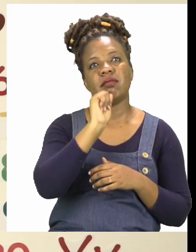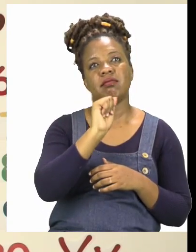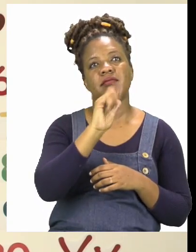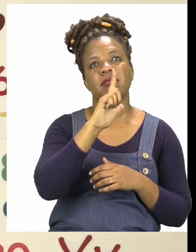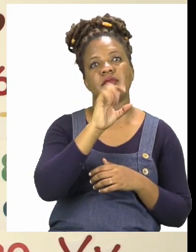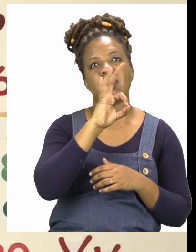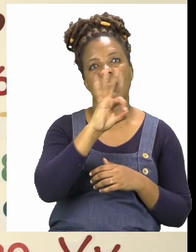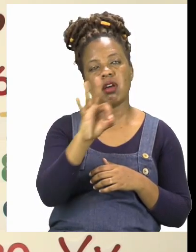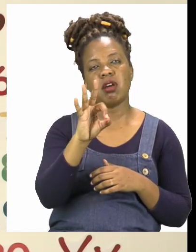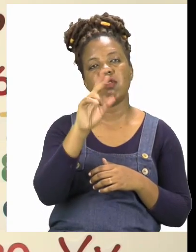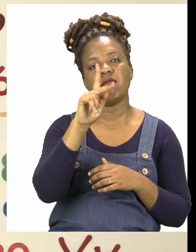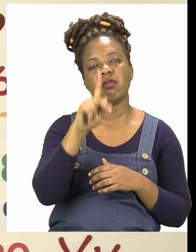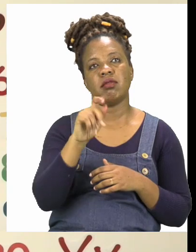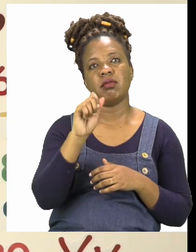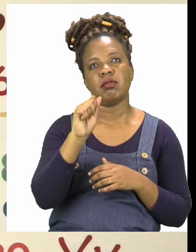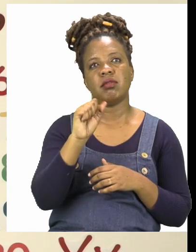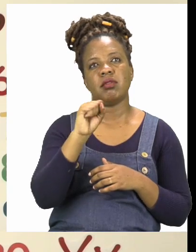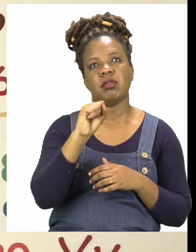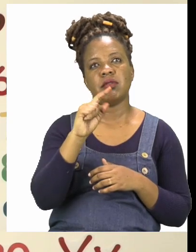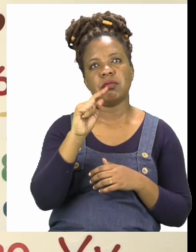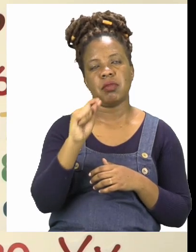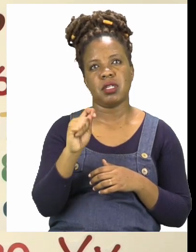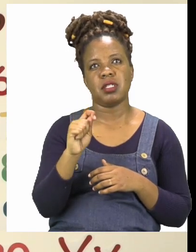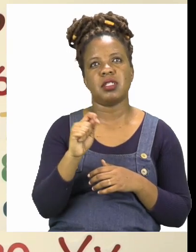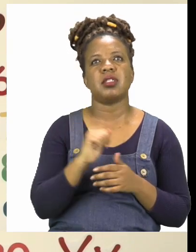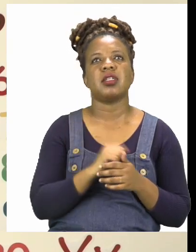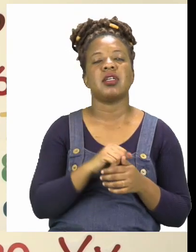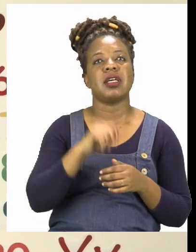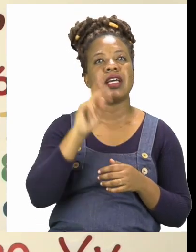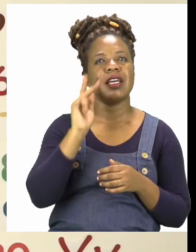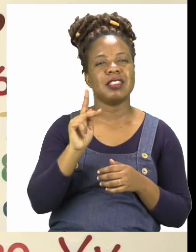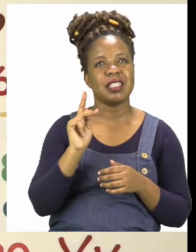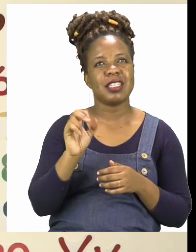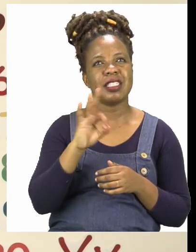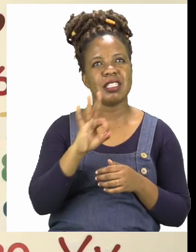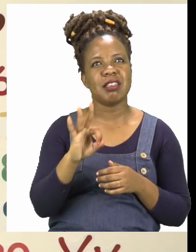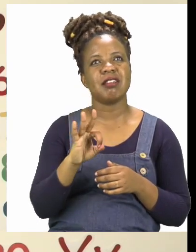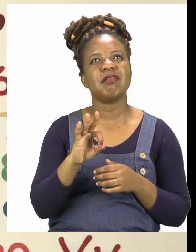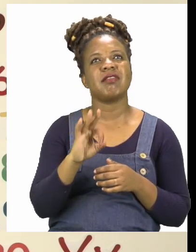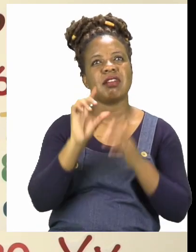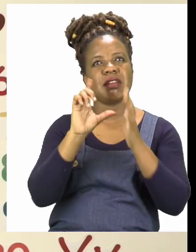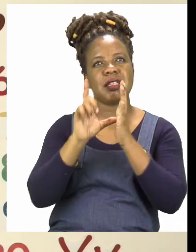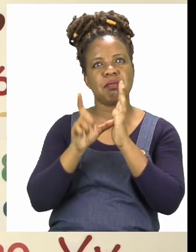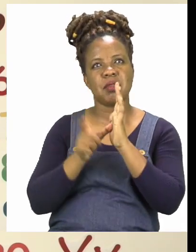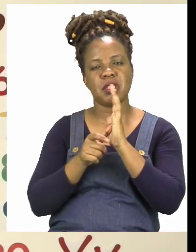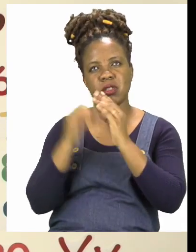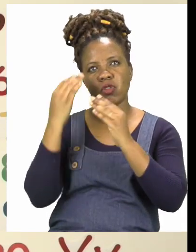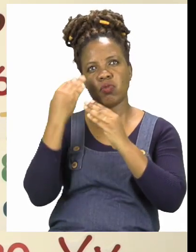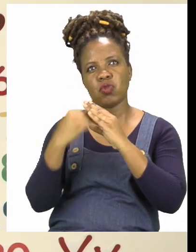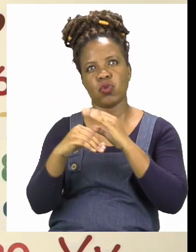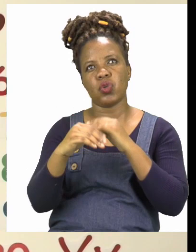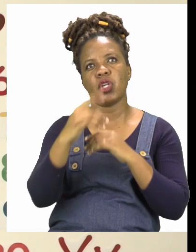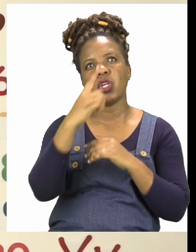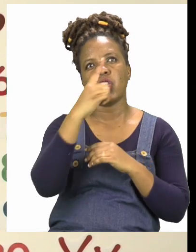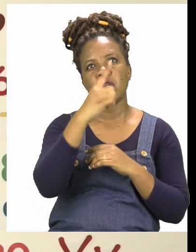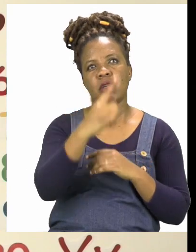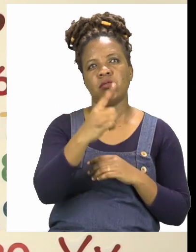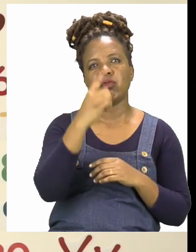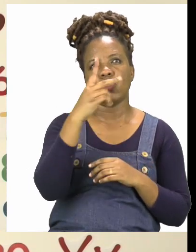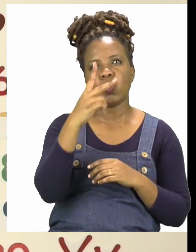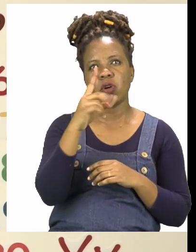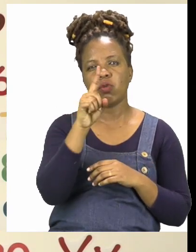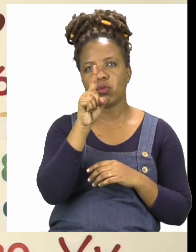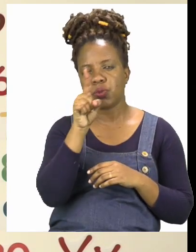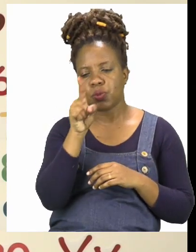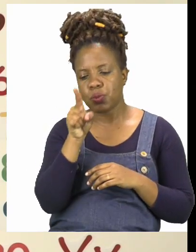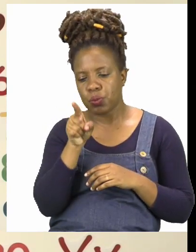also say past. So just like in your books, if we have maybe 8 or 9,